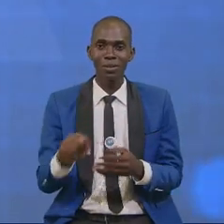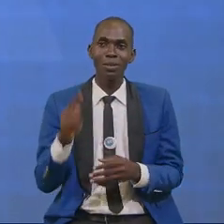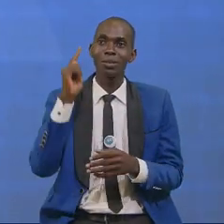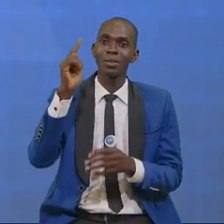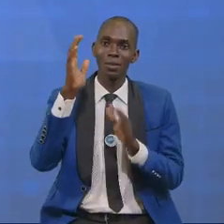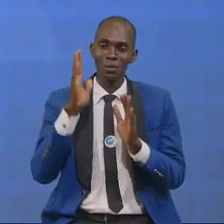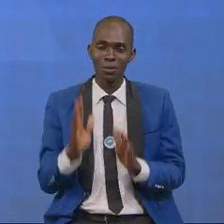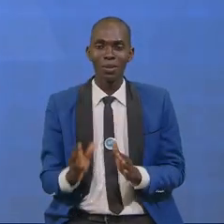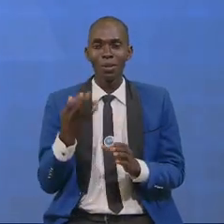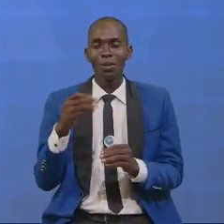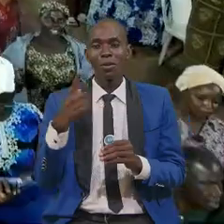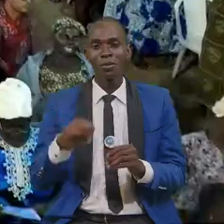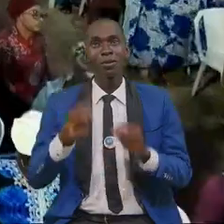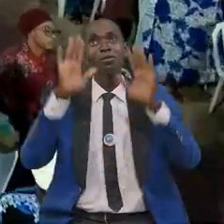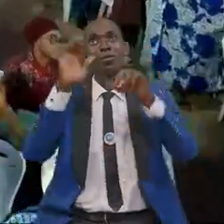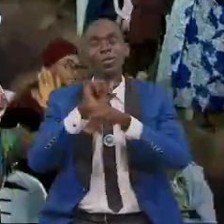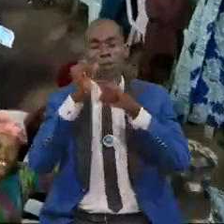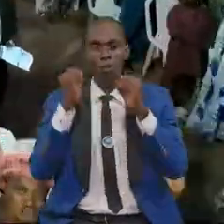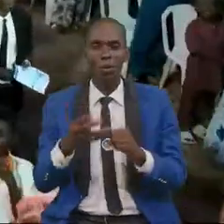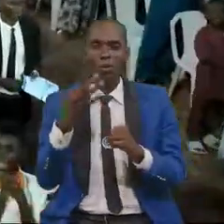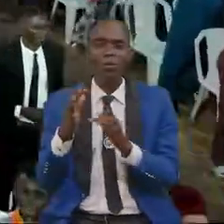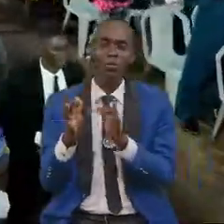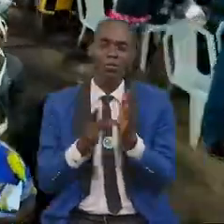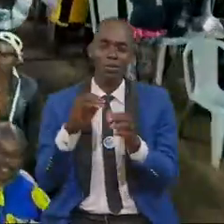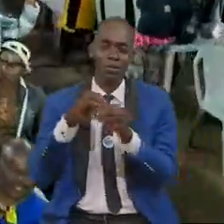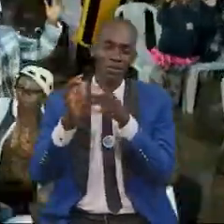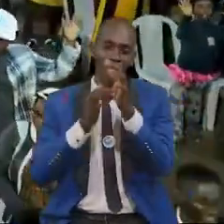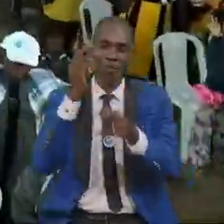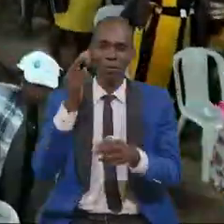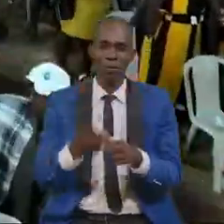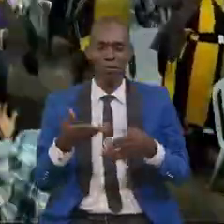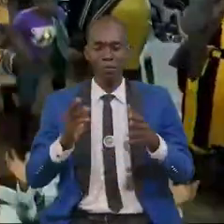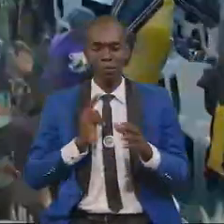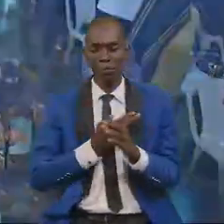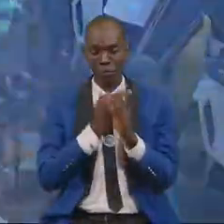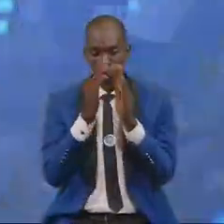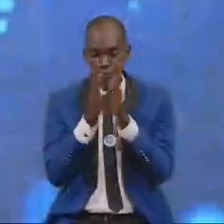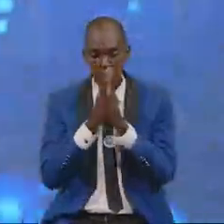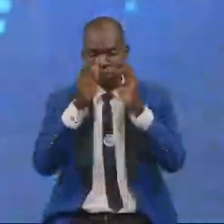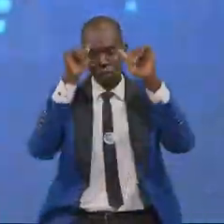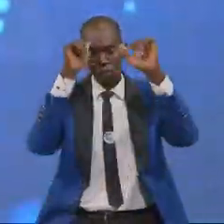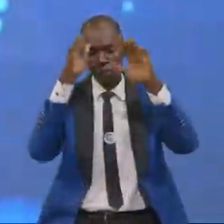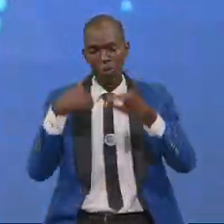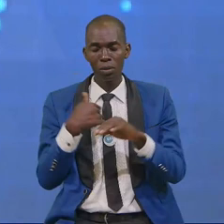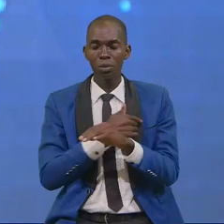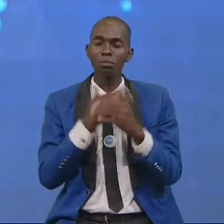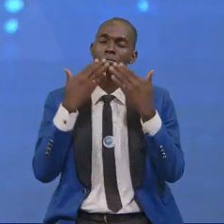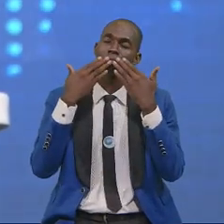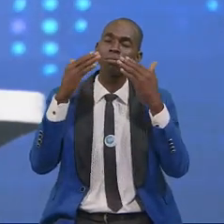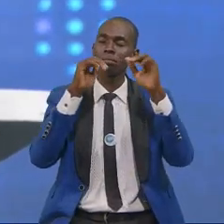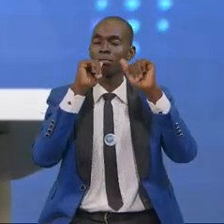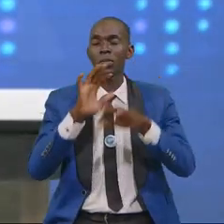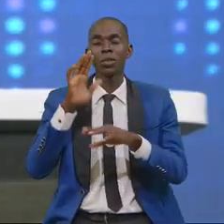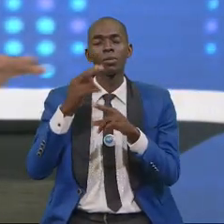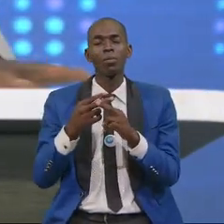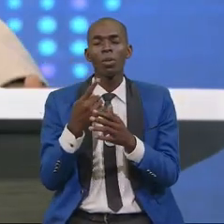power in Jesus' name. Let's pray together. Father, we thank you and bless your name. What a